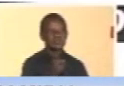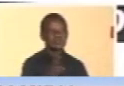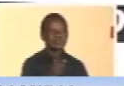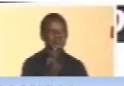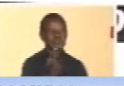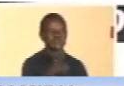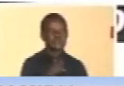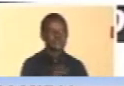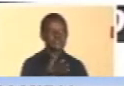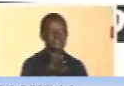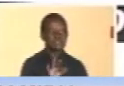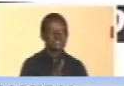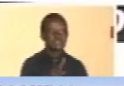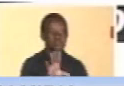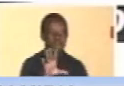1,915.